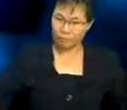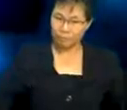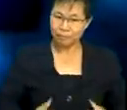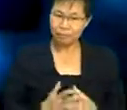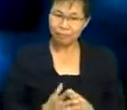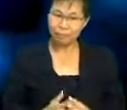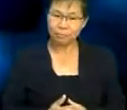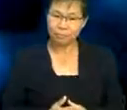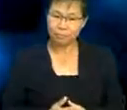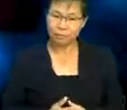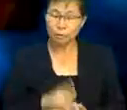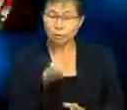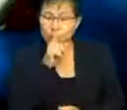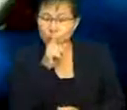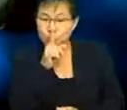the body?